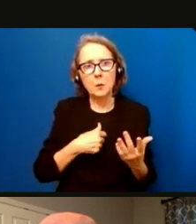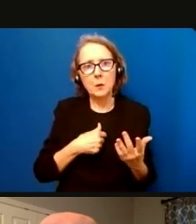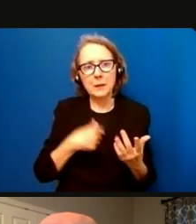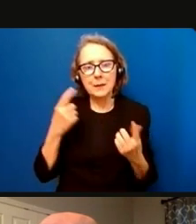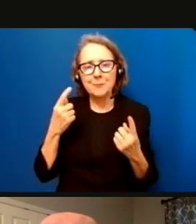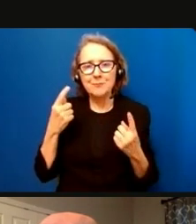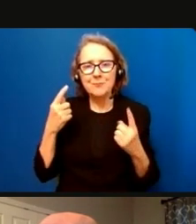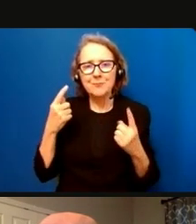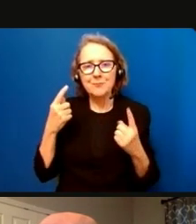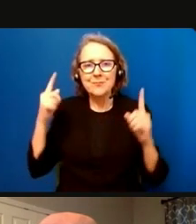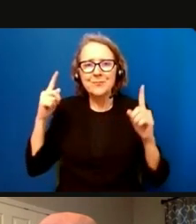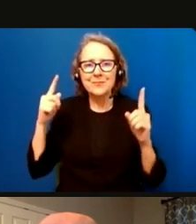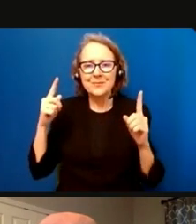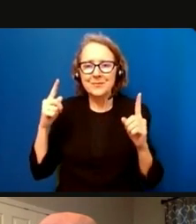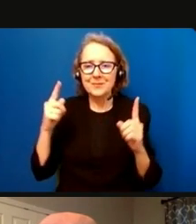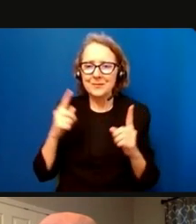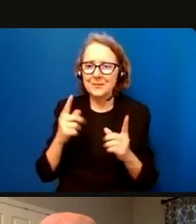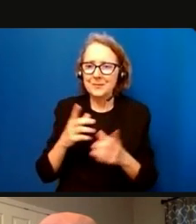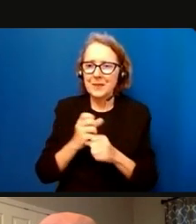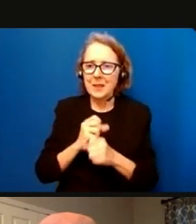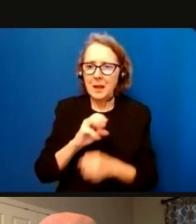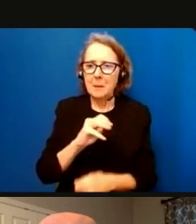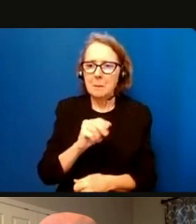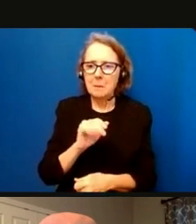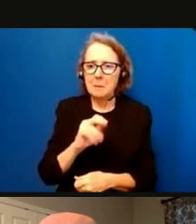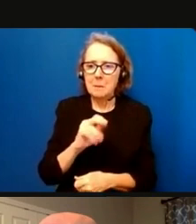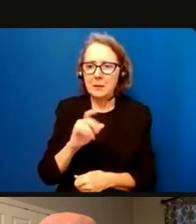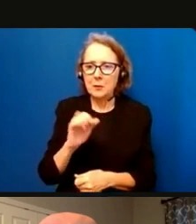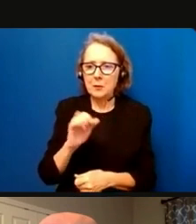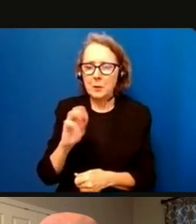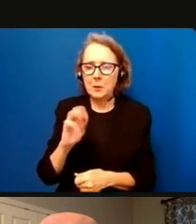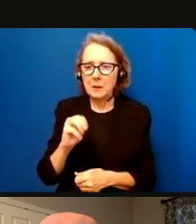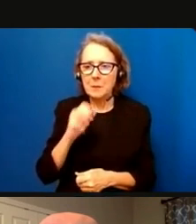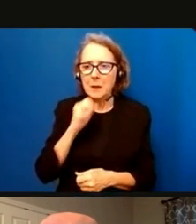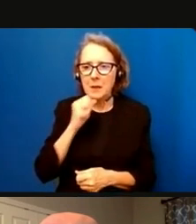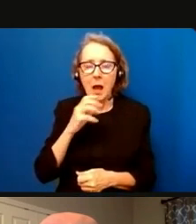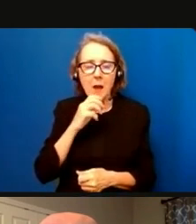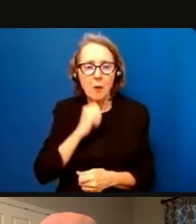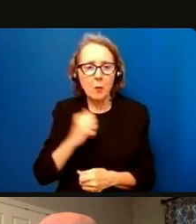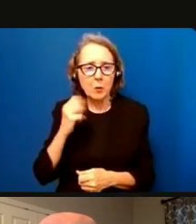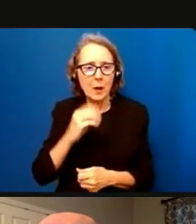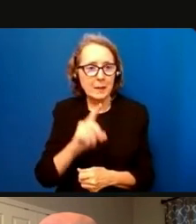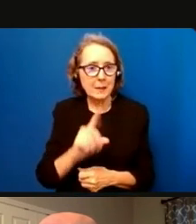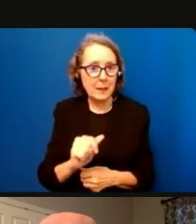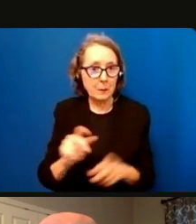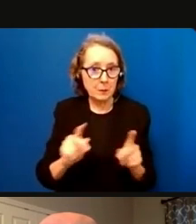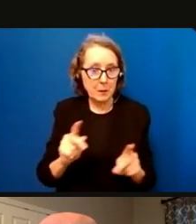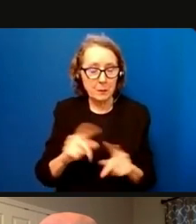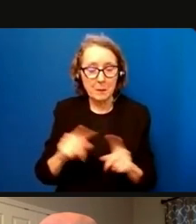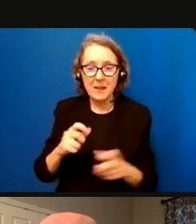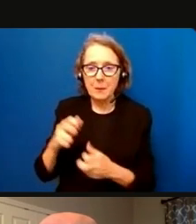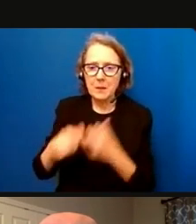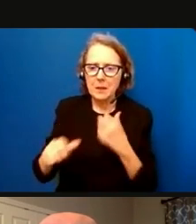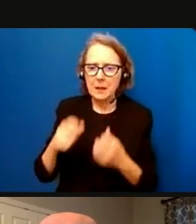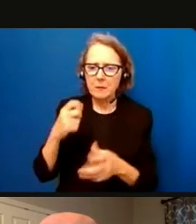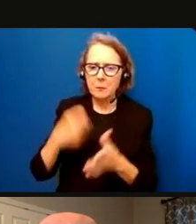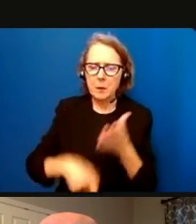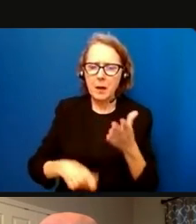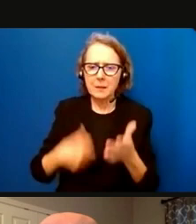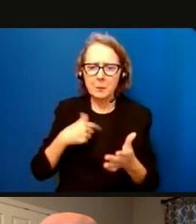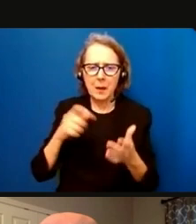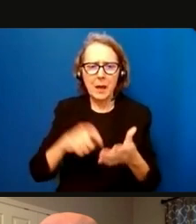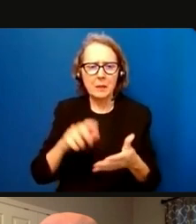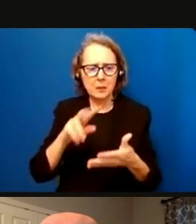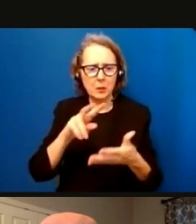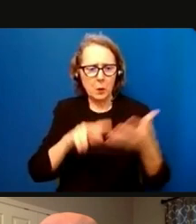we were able to be successful in getting mainstream non-elderly and disabled. However, that came at a tough price that we had to go through our entire